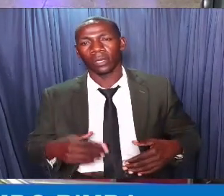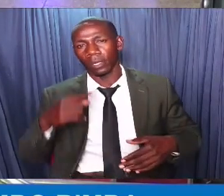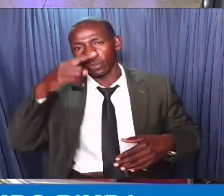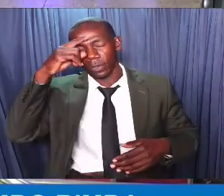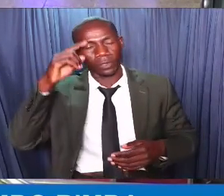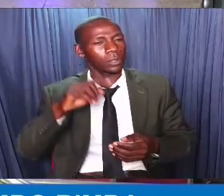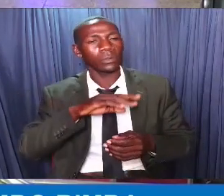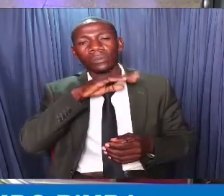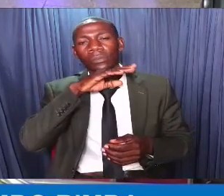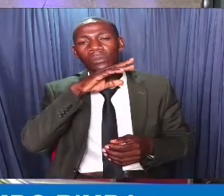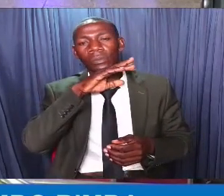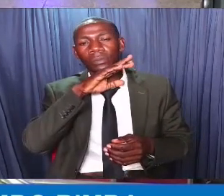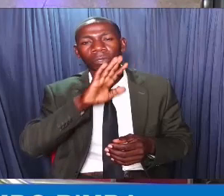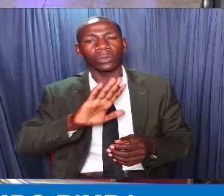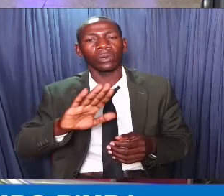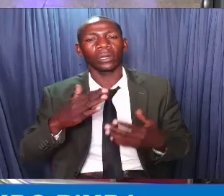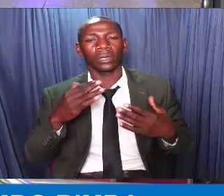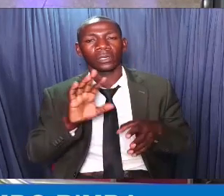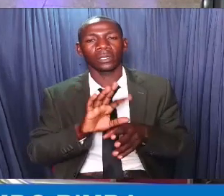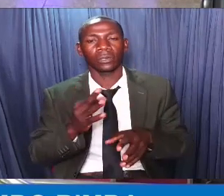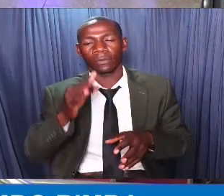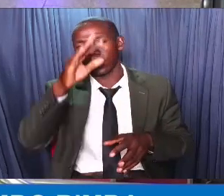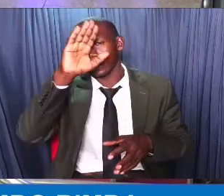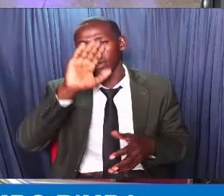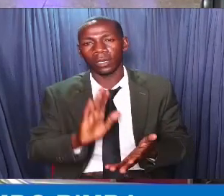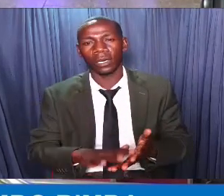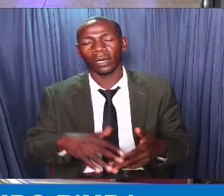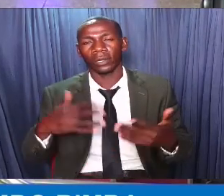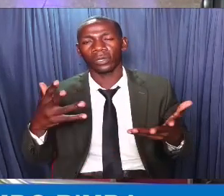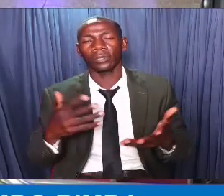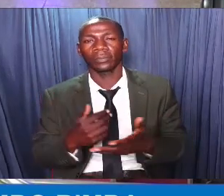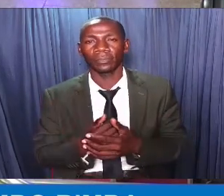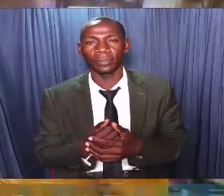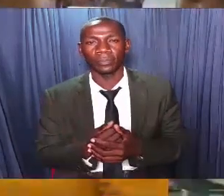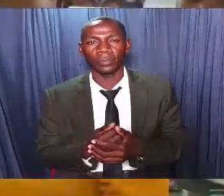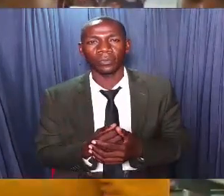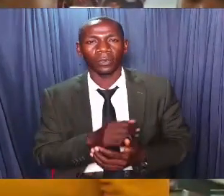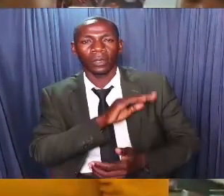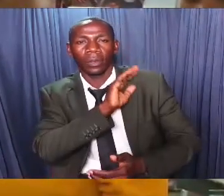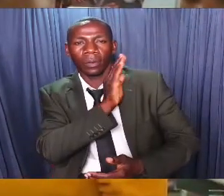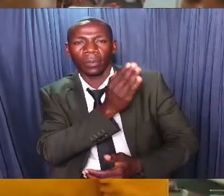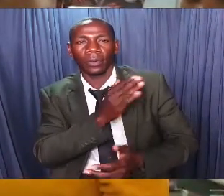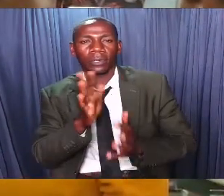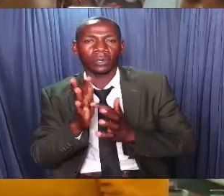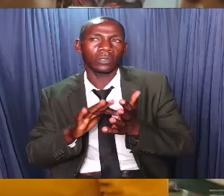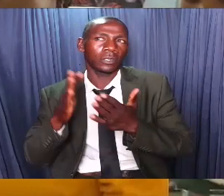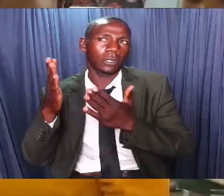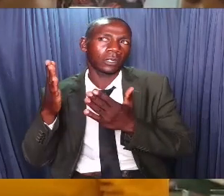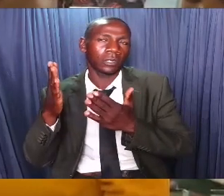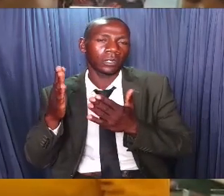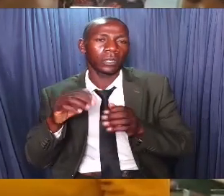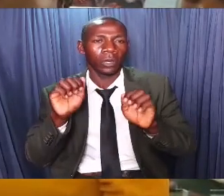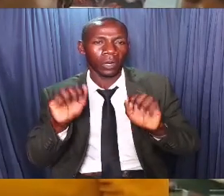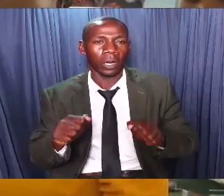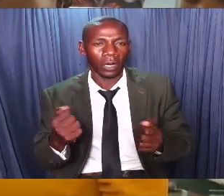mnachafua hekalu la Mungu. Because you're defiling the temple of the Lord. Hallelujah. Hallelujah. Na uwezo uko kwa Bwana Yesu. And the power is in Jesus.